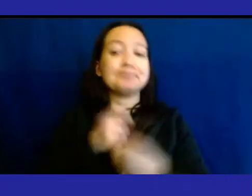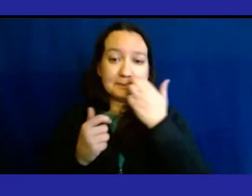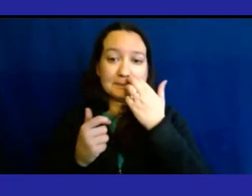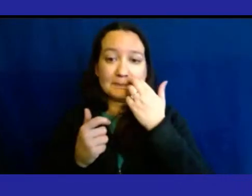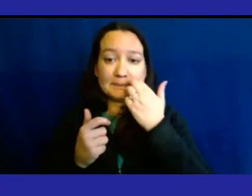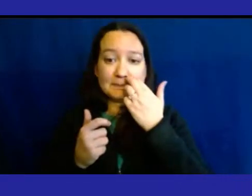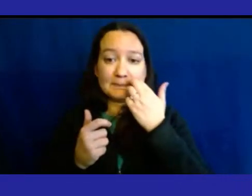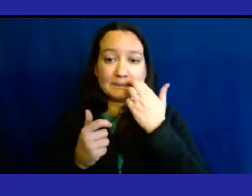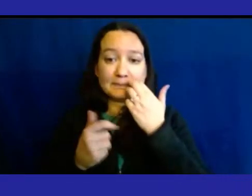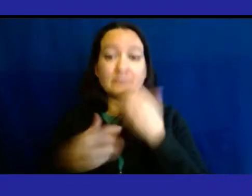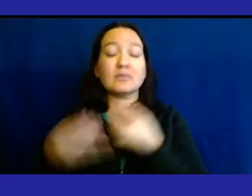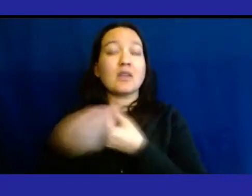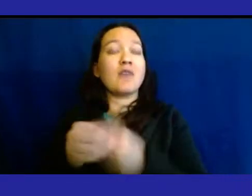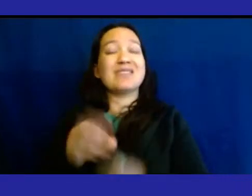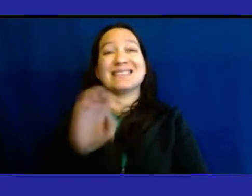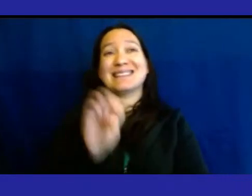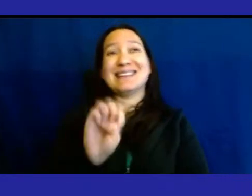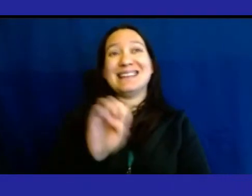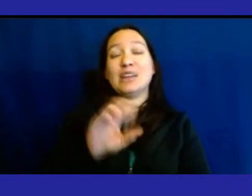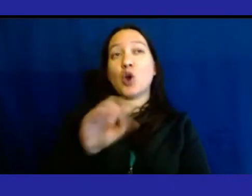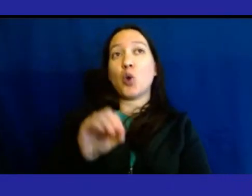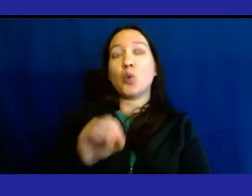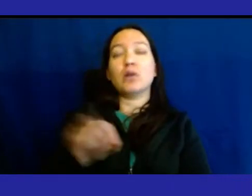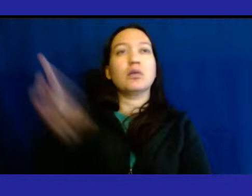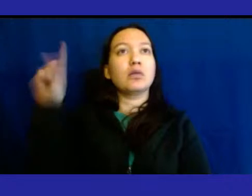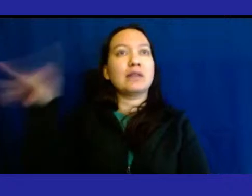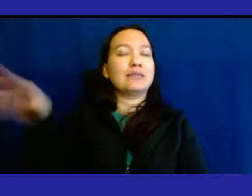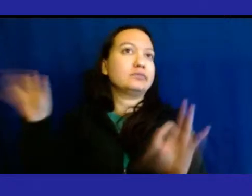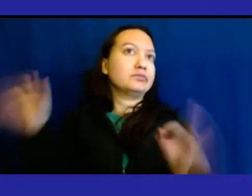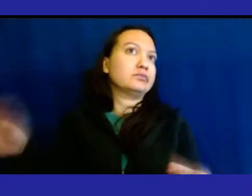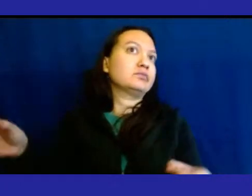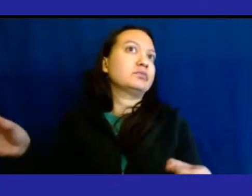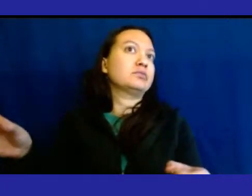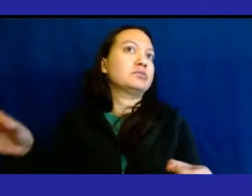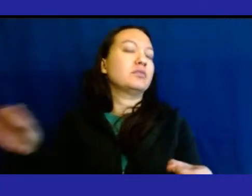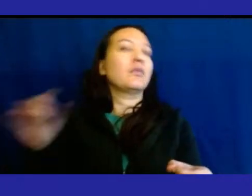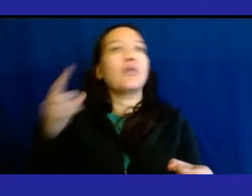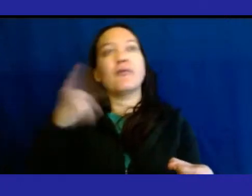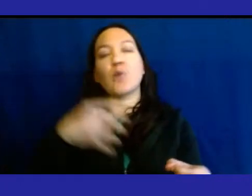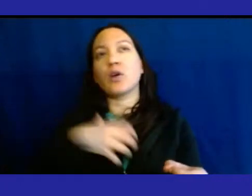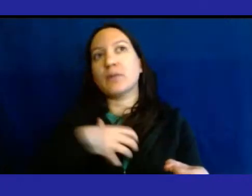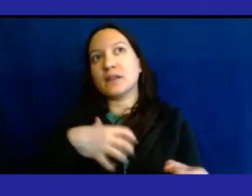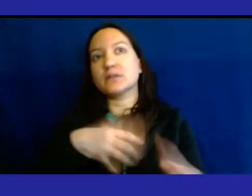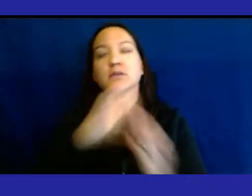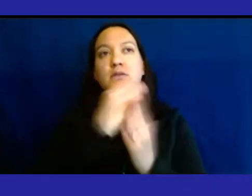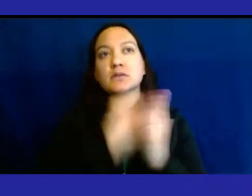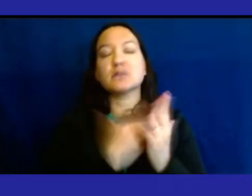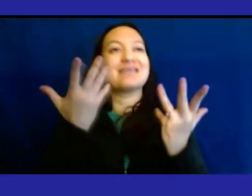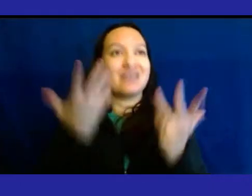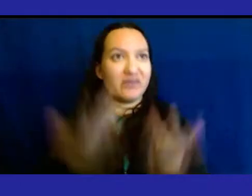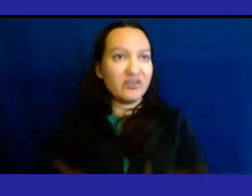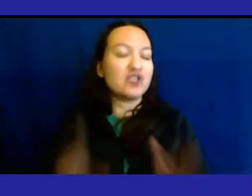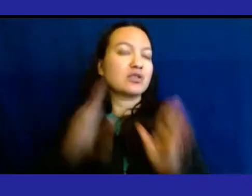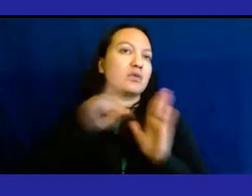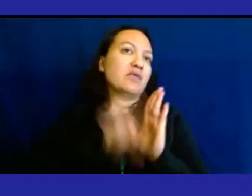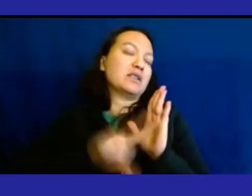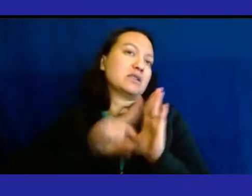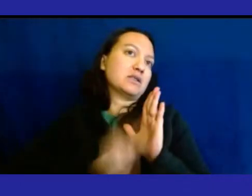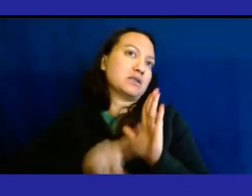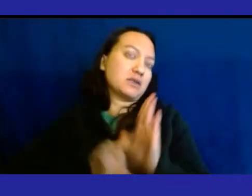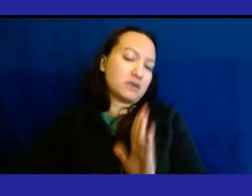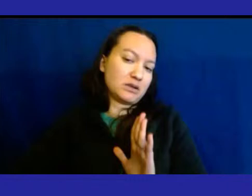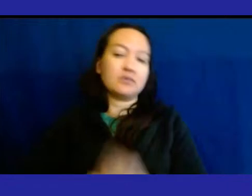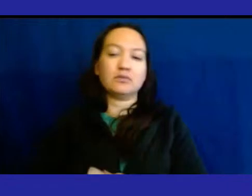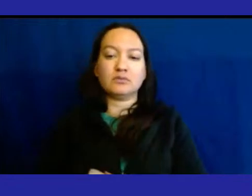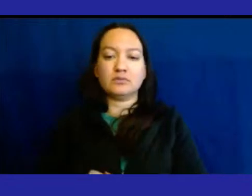The Office of EEO issues determinations for the complaints that are received after the completion of an investigation.